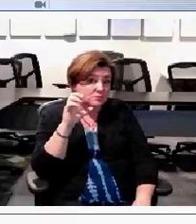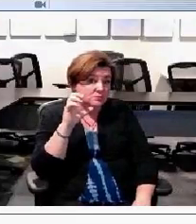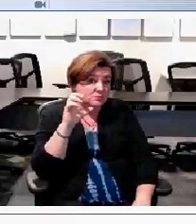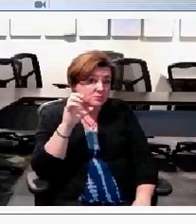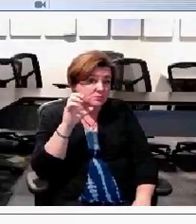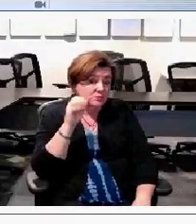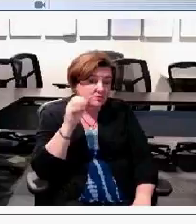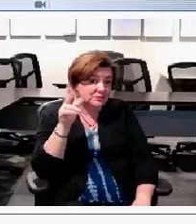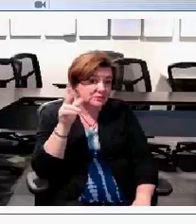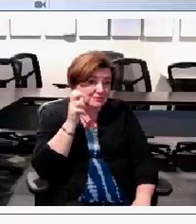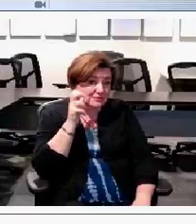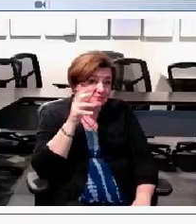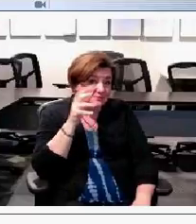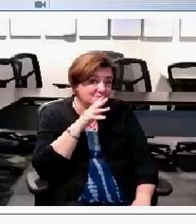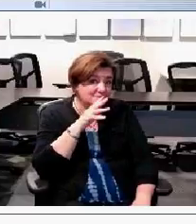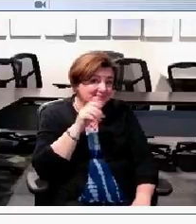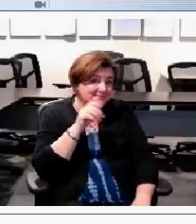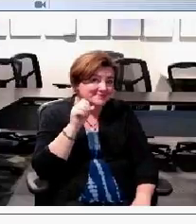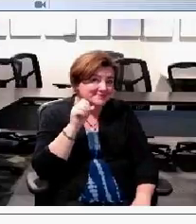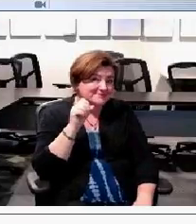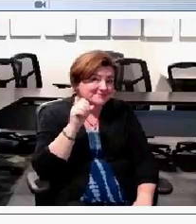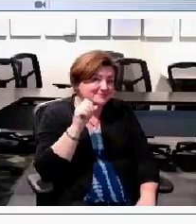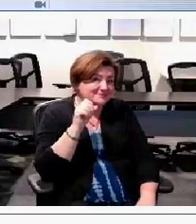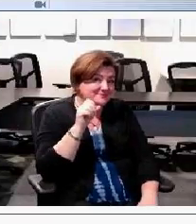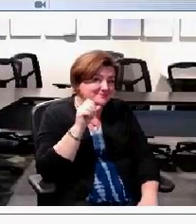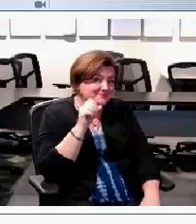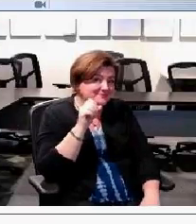Yes, of course I do. I'm sorry about that.